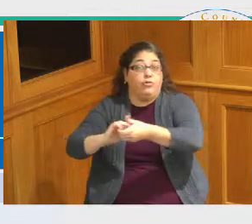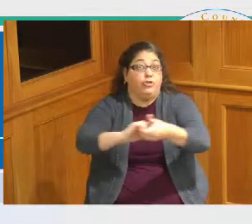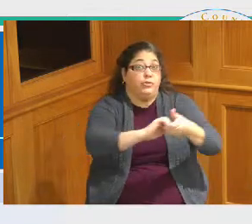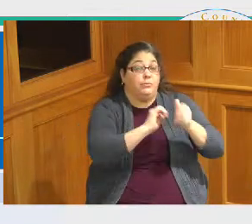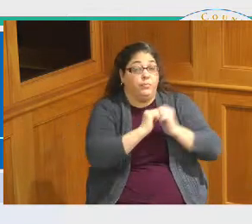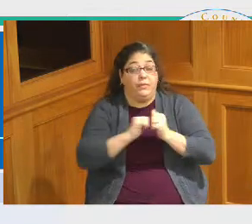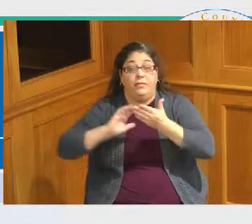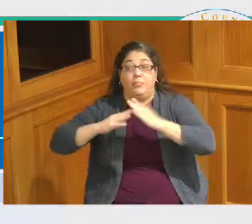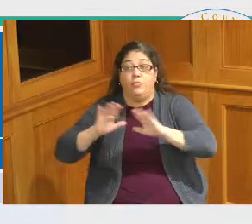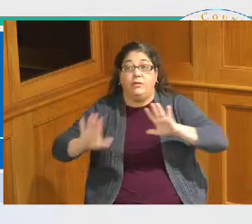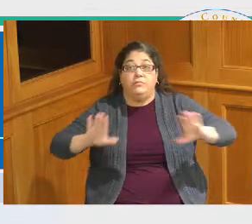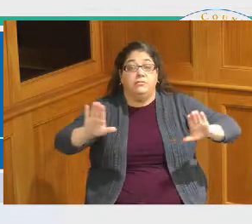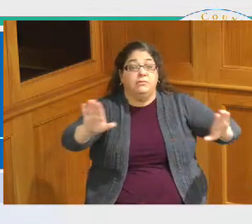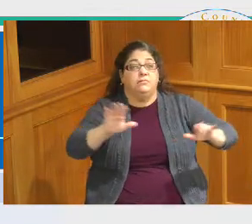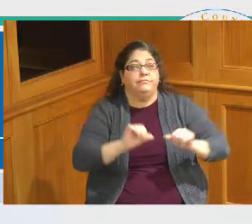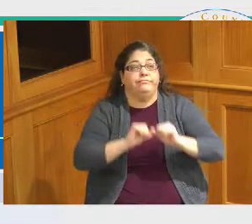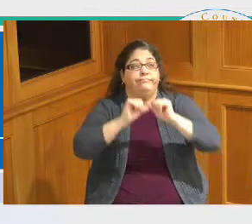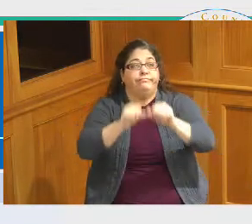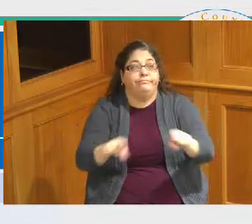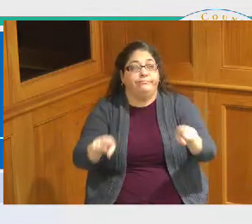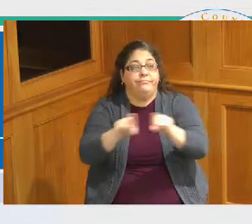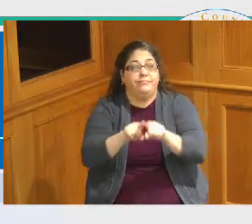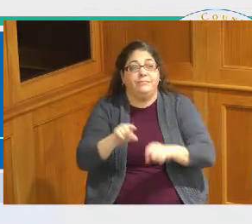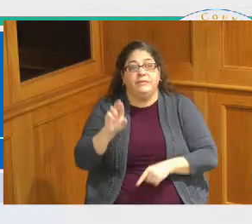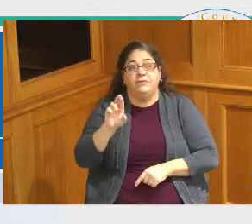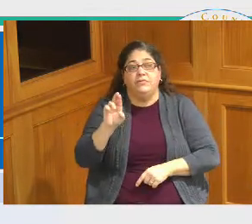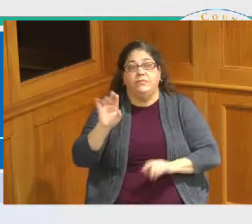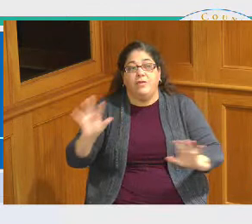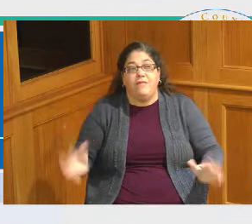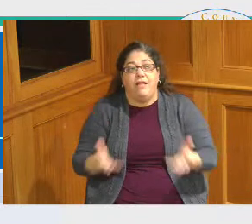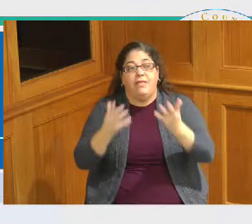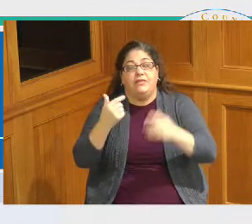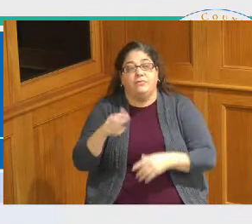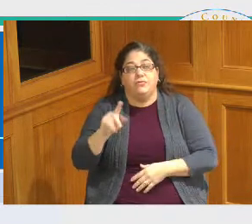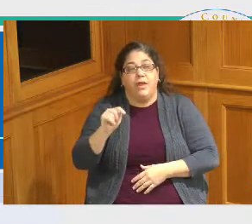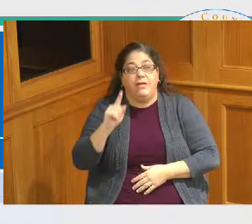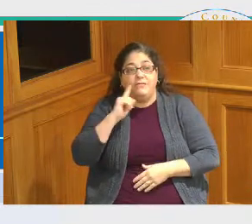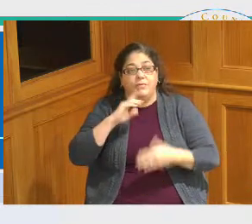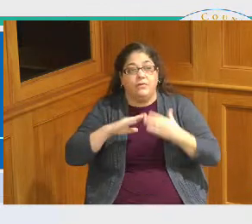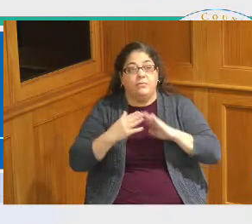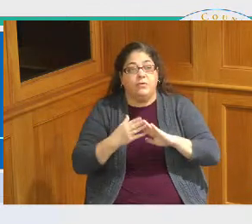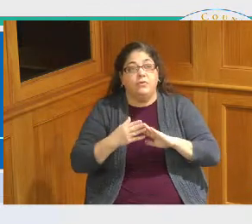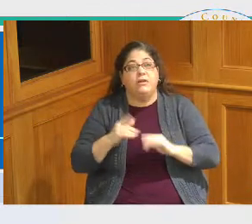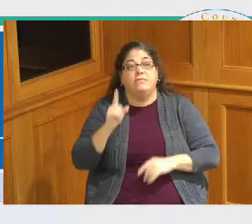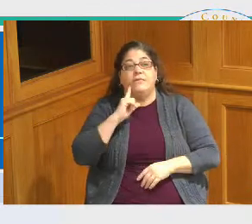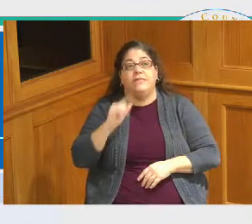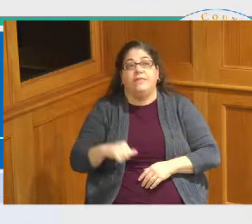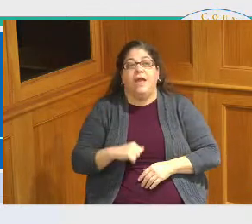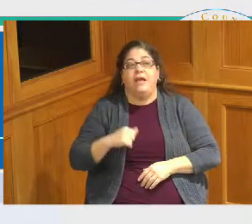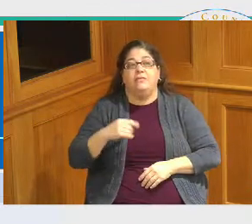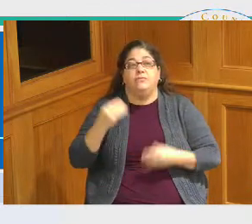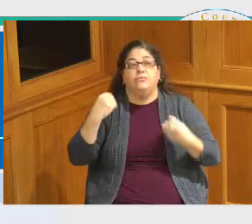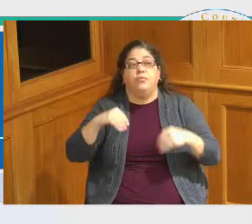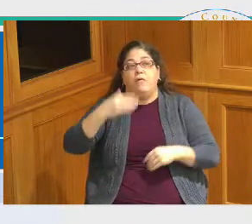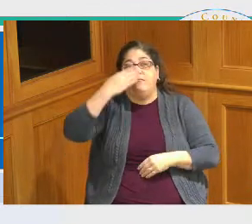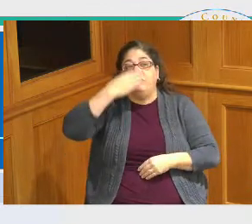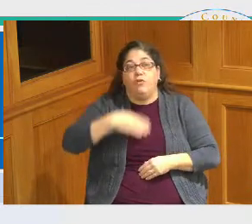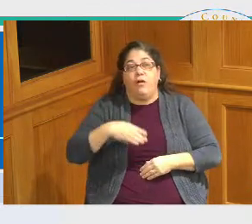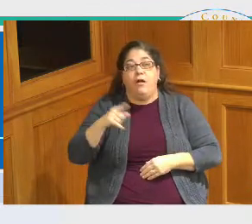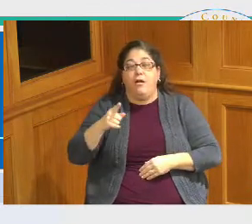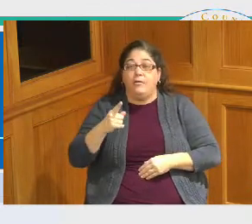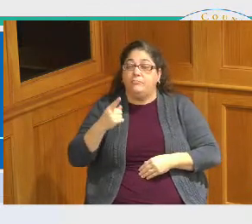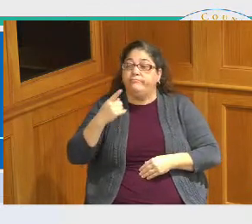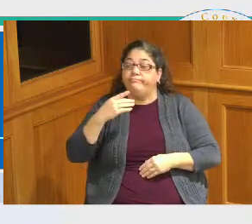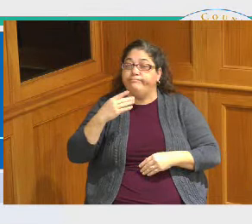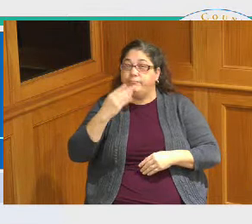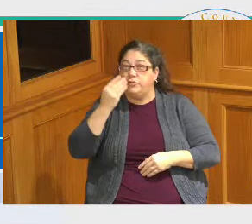communities, continuation of the community revitalization grant, we're looking at launching the storefront grant. We wanted to do that this year,